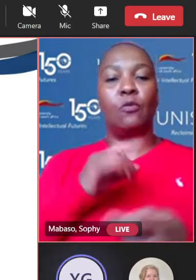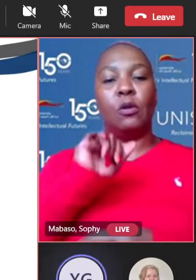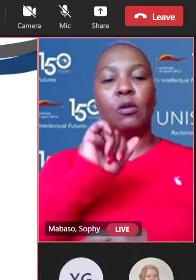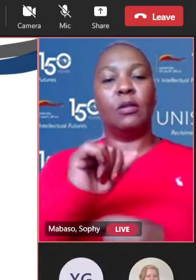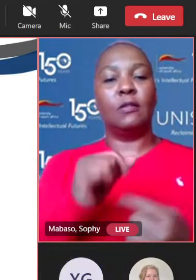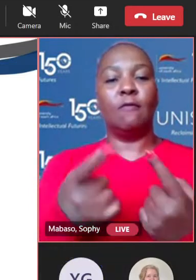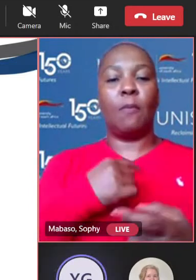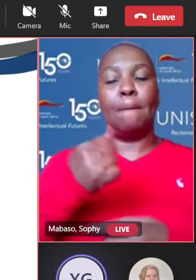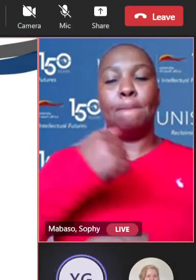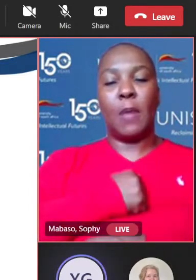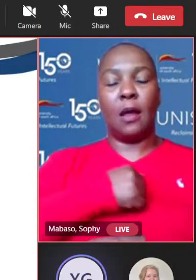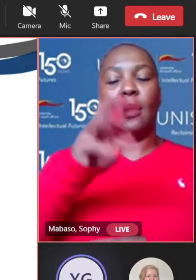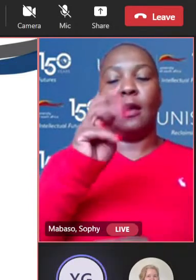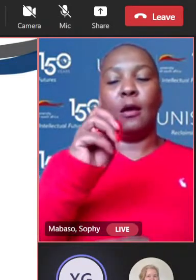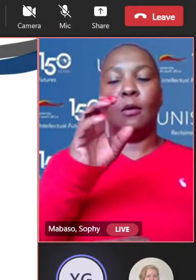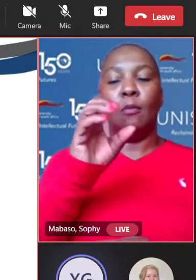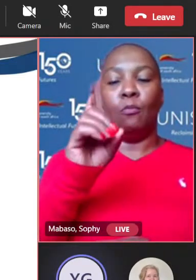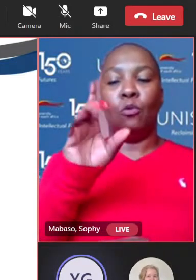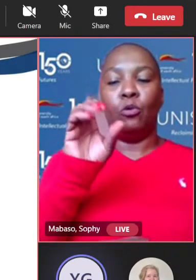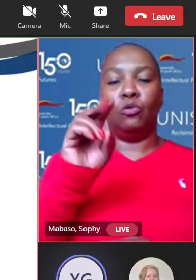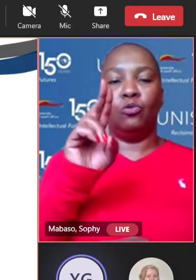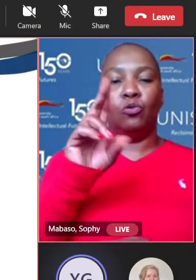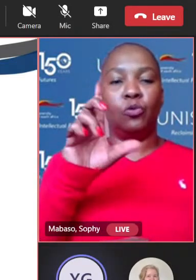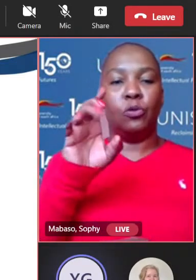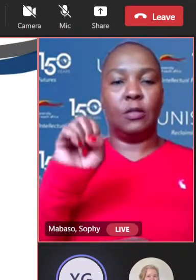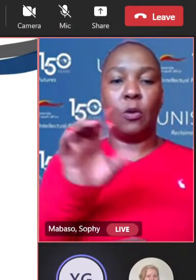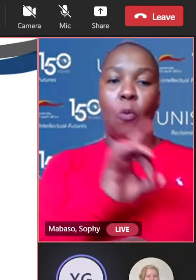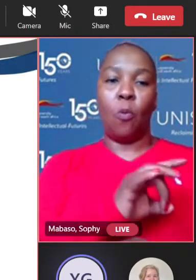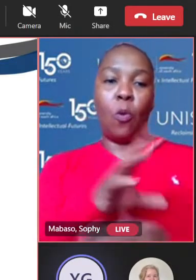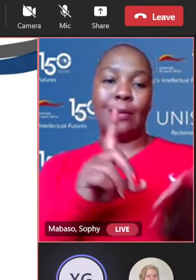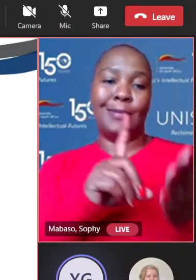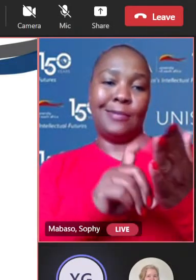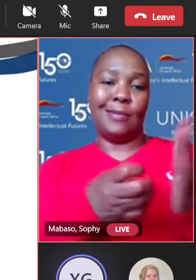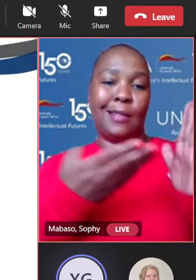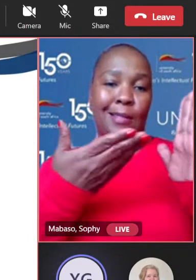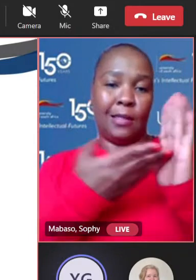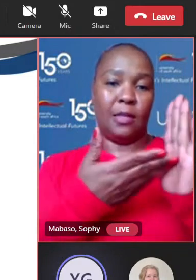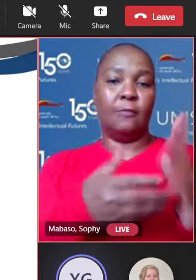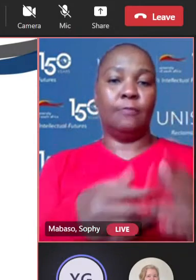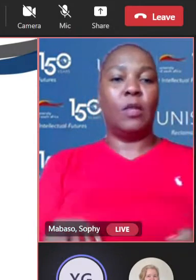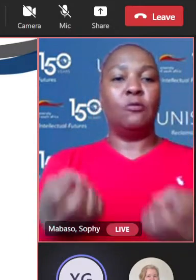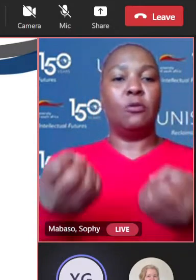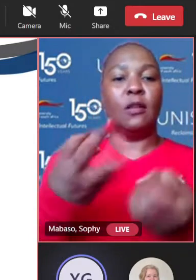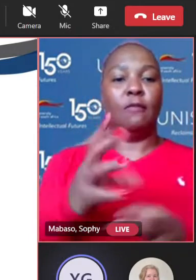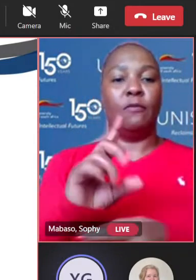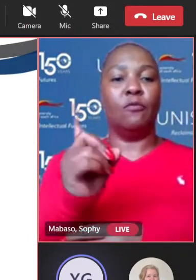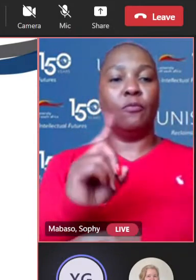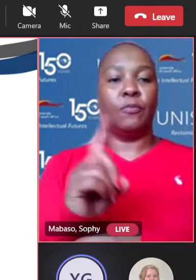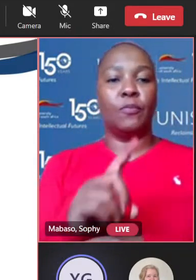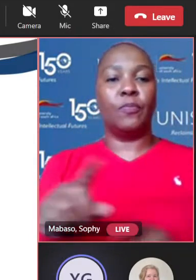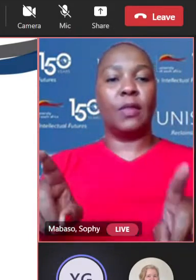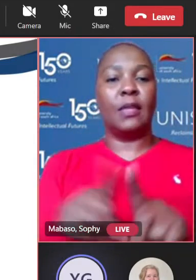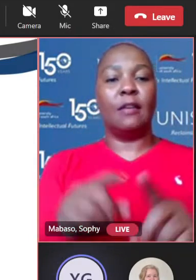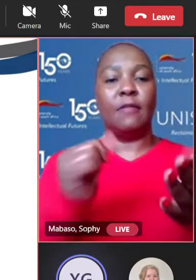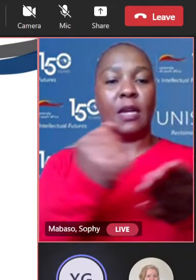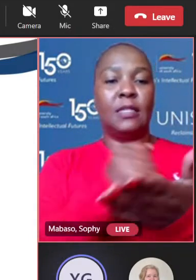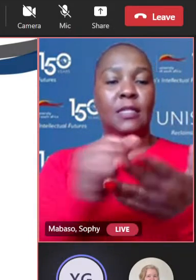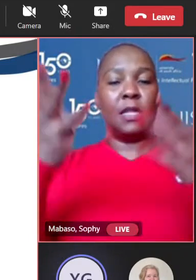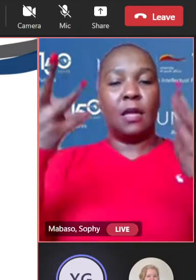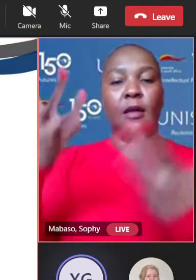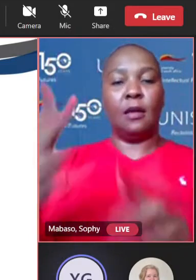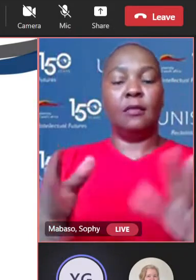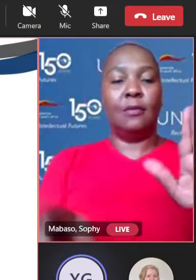modules. And once you click on that, it should give you the modules you are registered for,